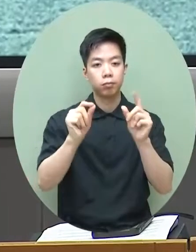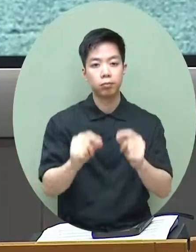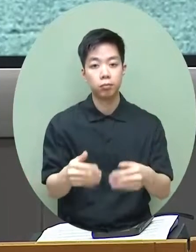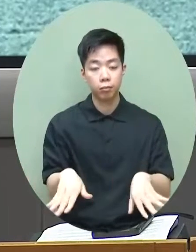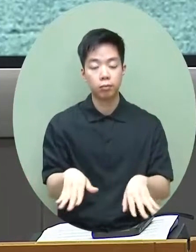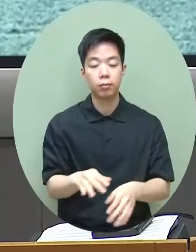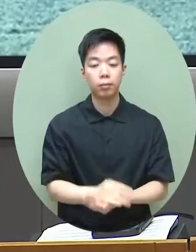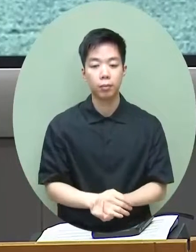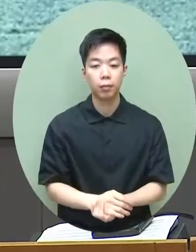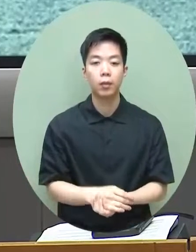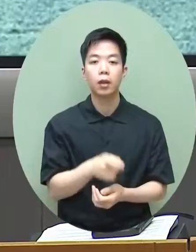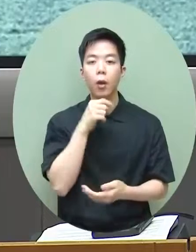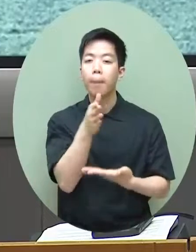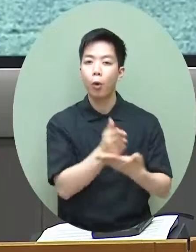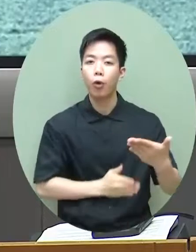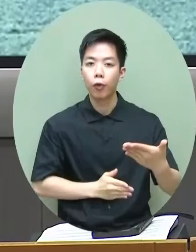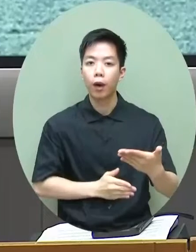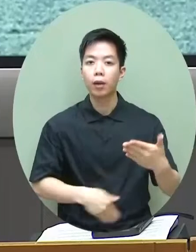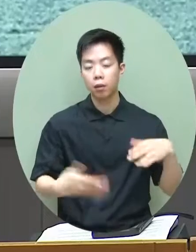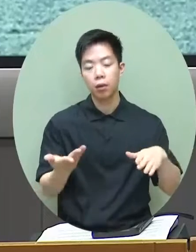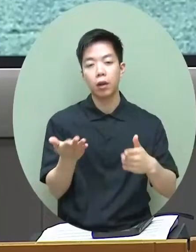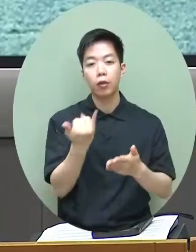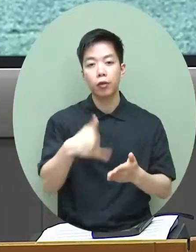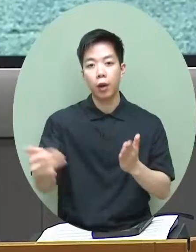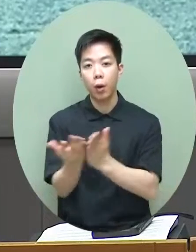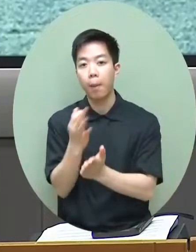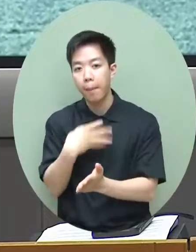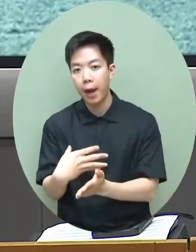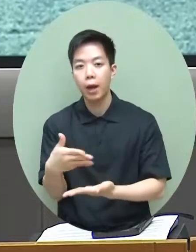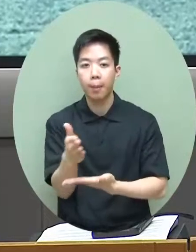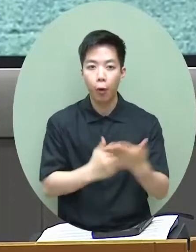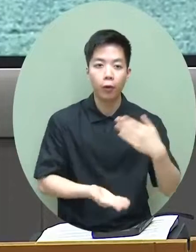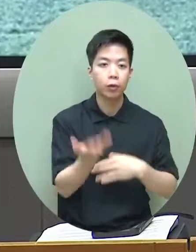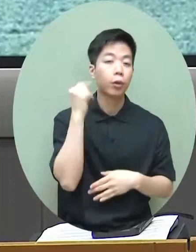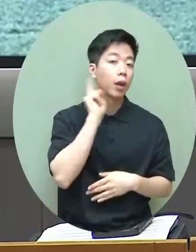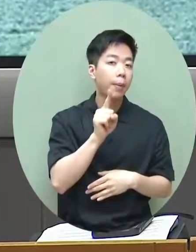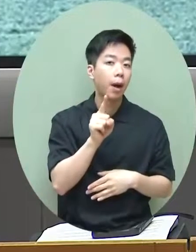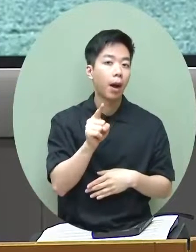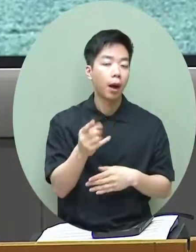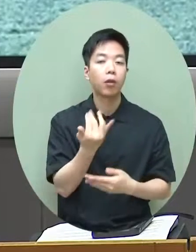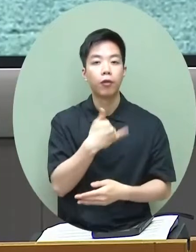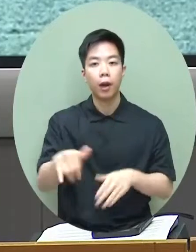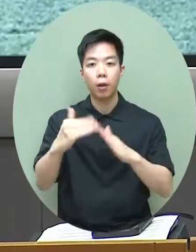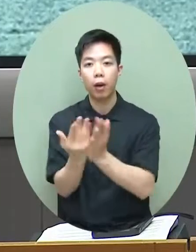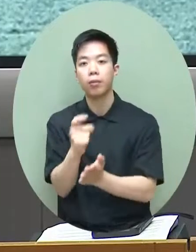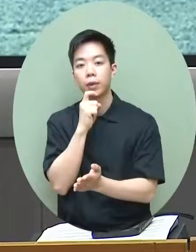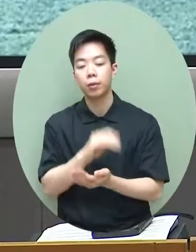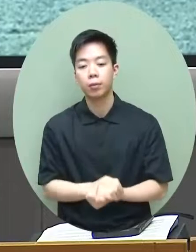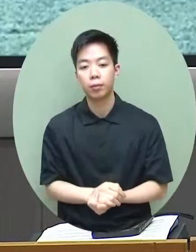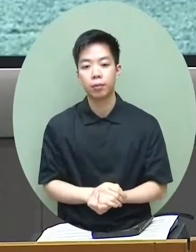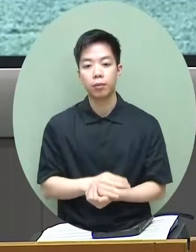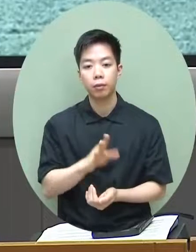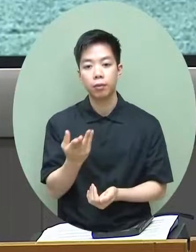school cases. Some had not been back to school. Some went to school last week. There's one case.